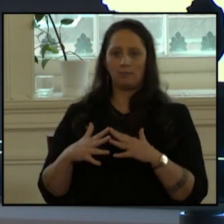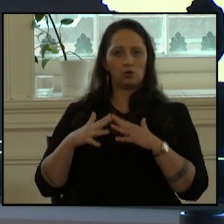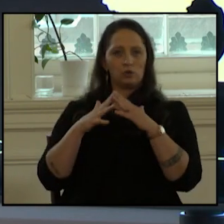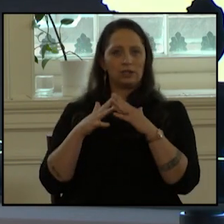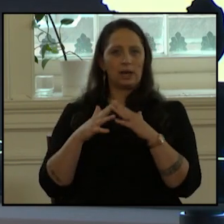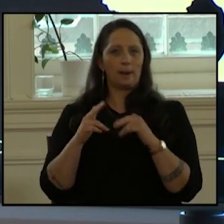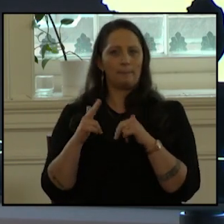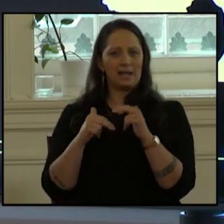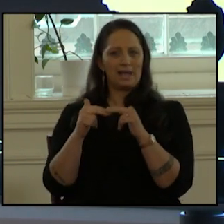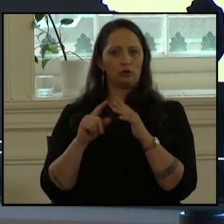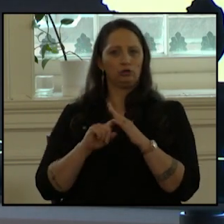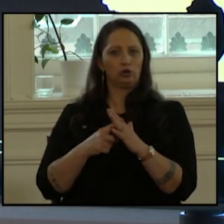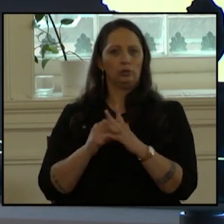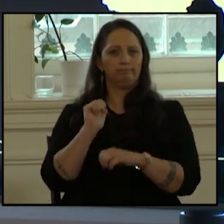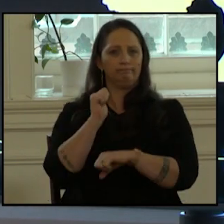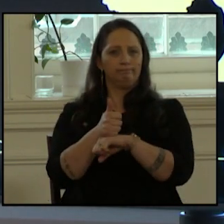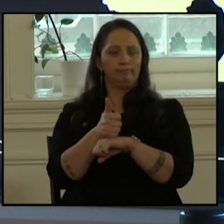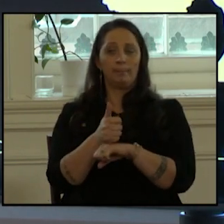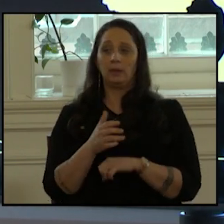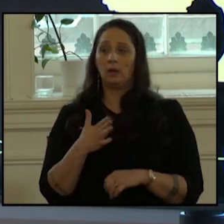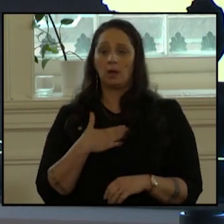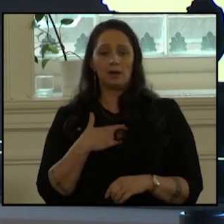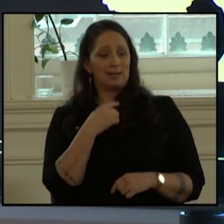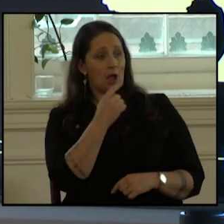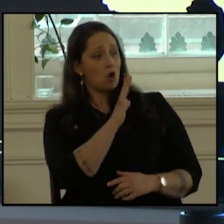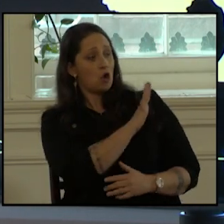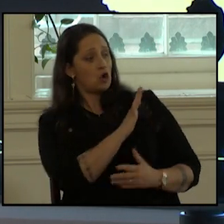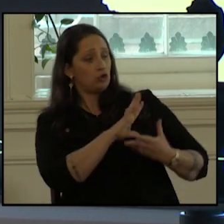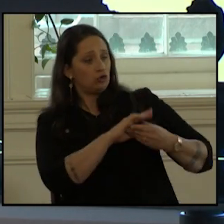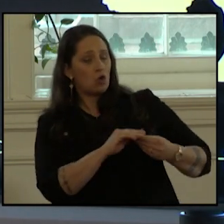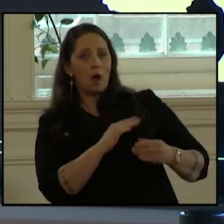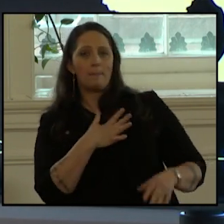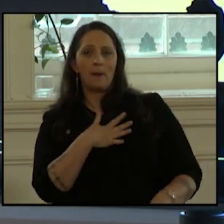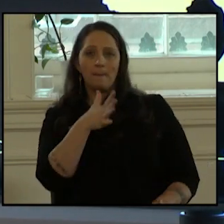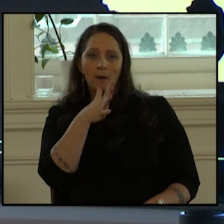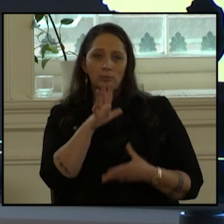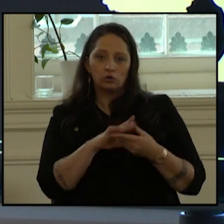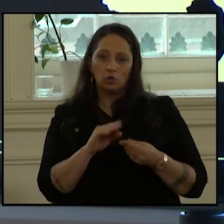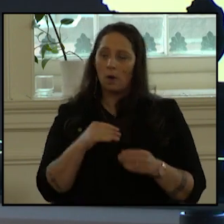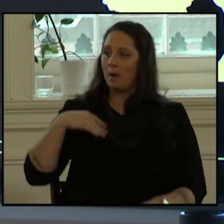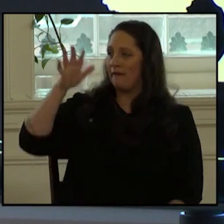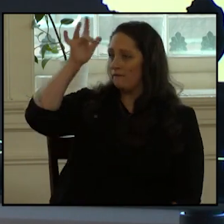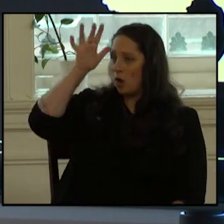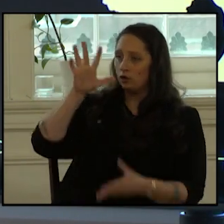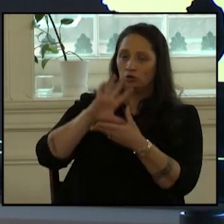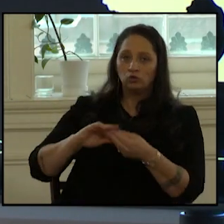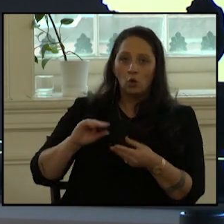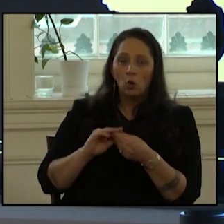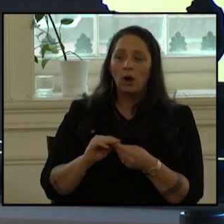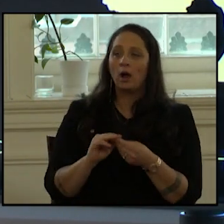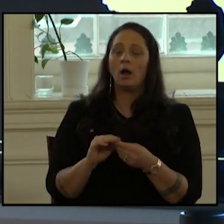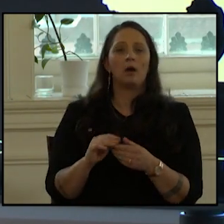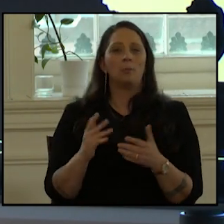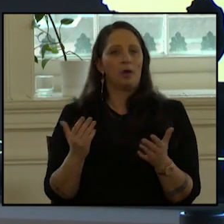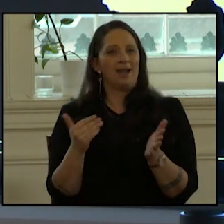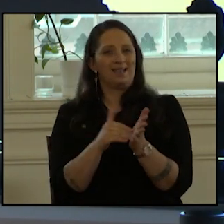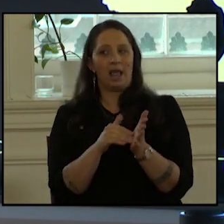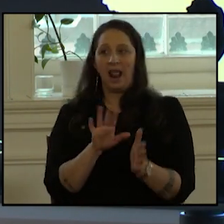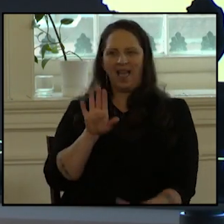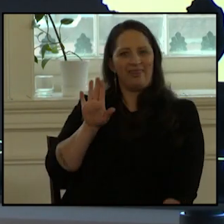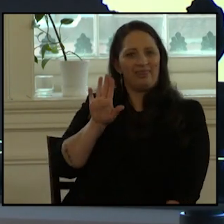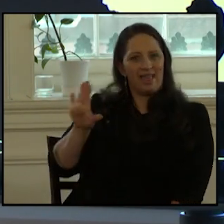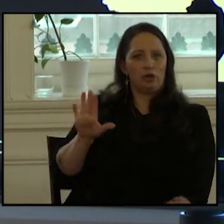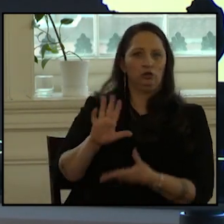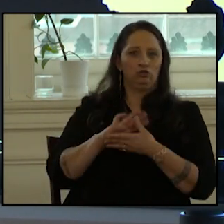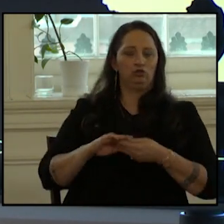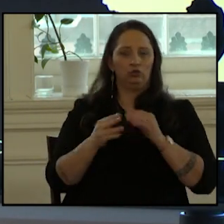in telling her story, my mom's story, my dad's story, but again, the narrative, their narrative.